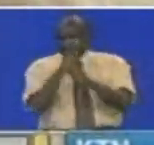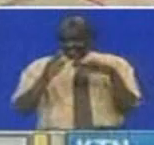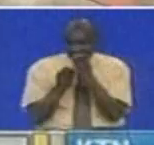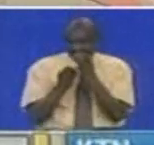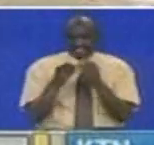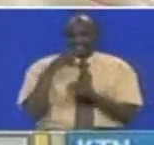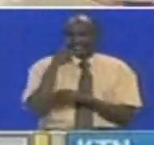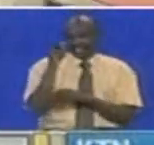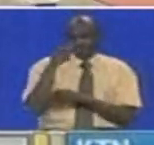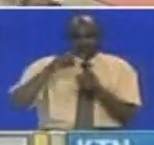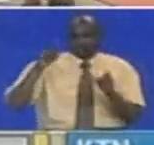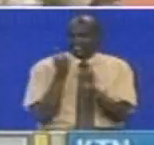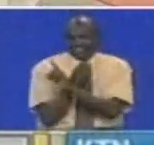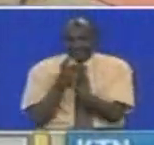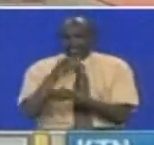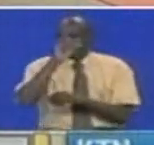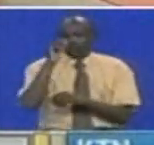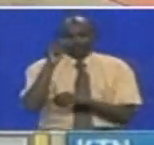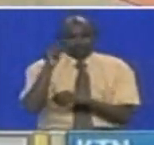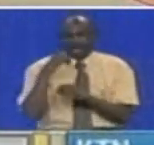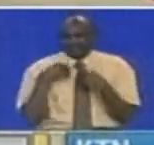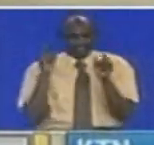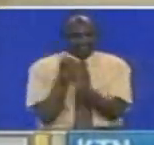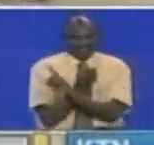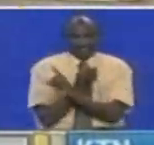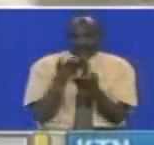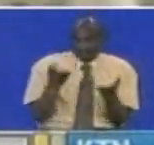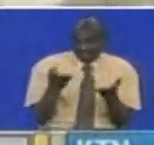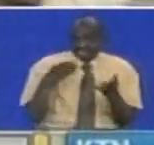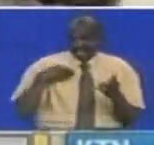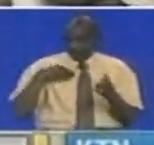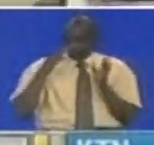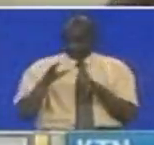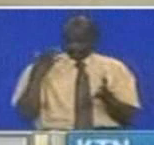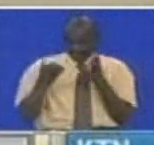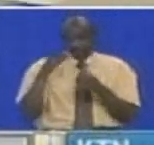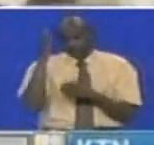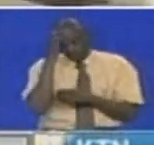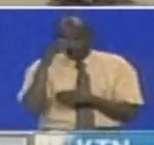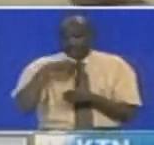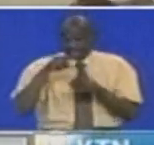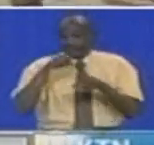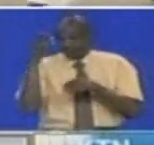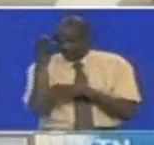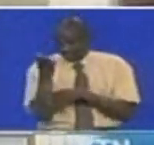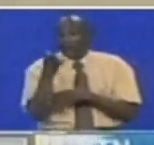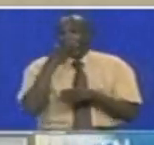taekwondo. The results by this team in Kaberone may just be a turning point to better